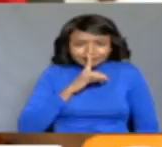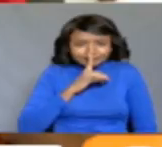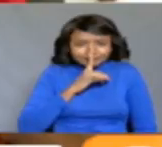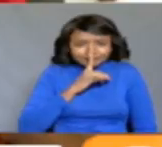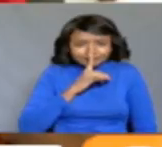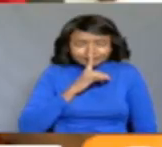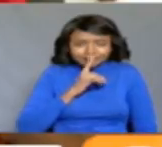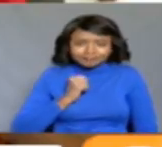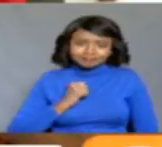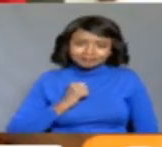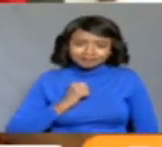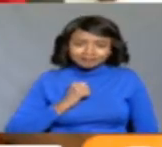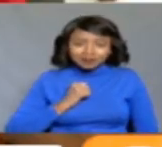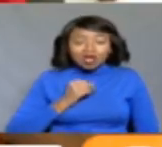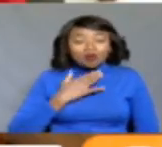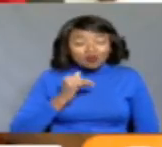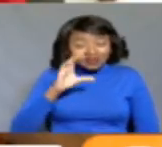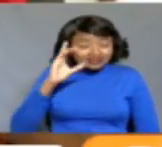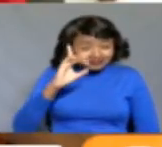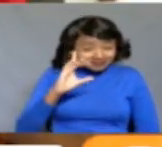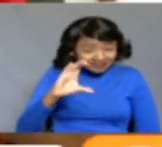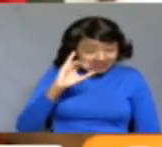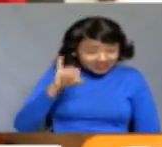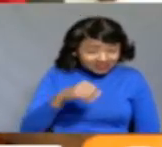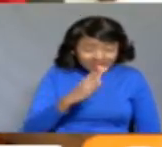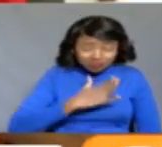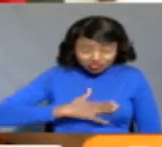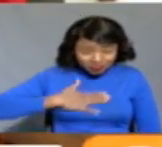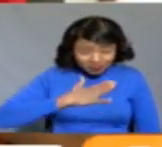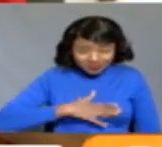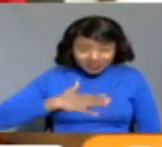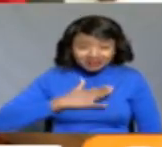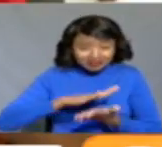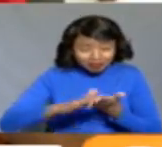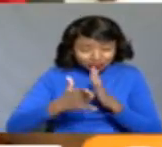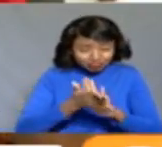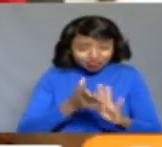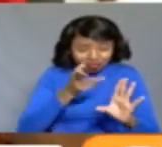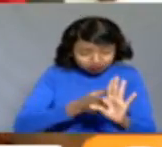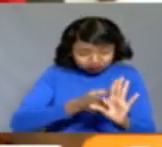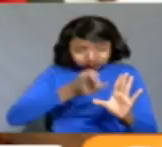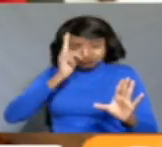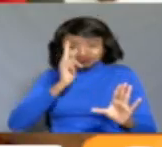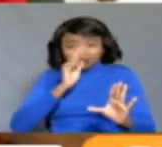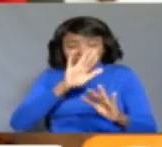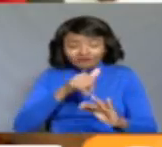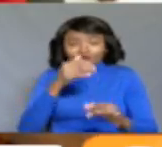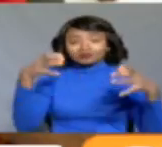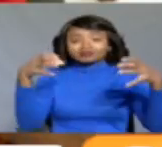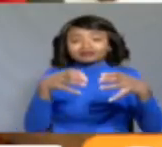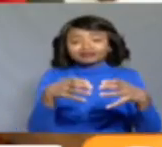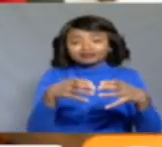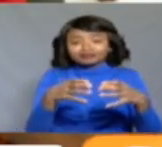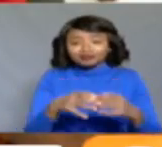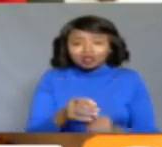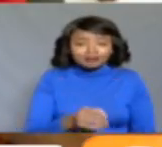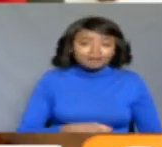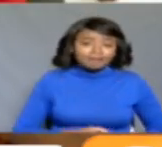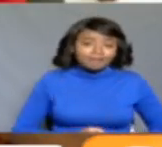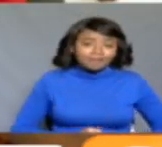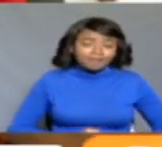counsel. He wants the CJ to recuse himself from being part of the team that will determine the petition for his removal.